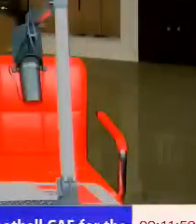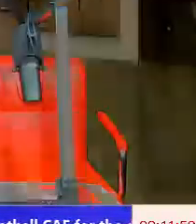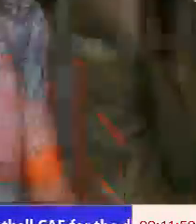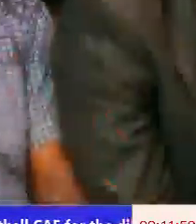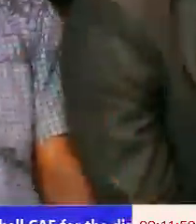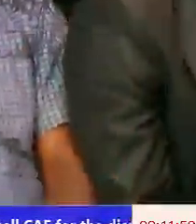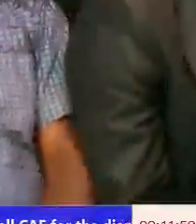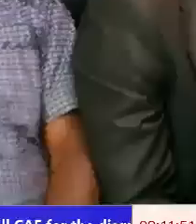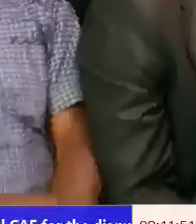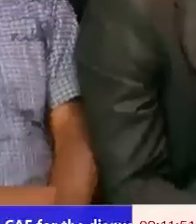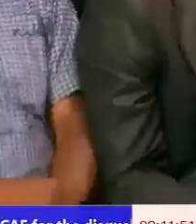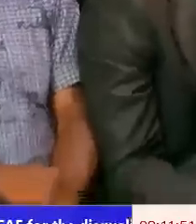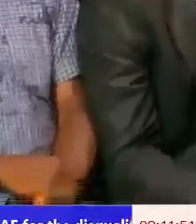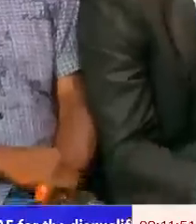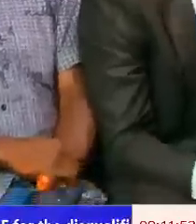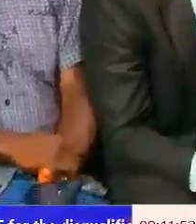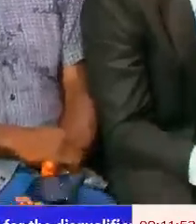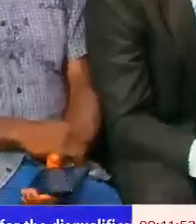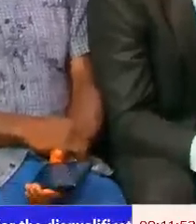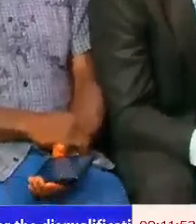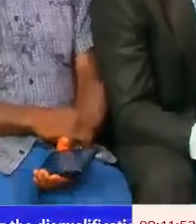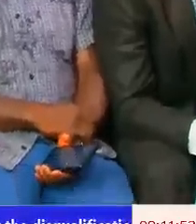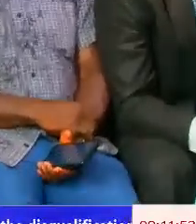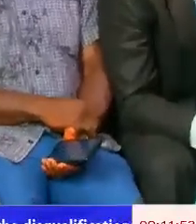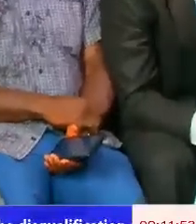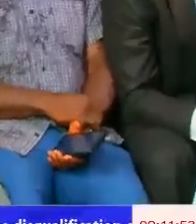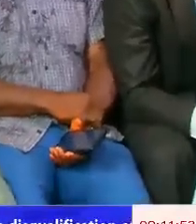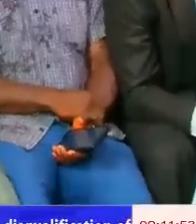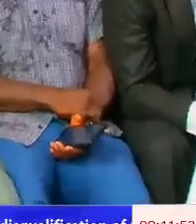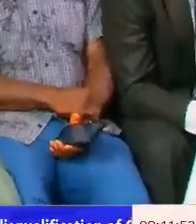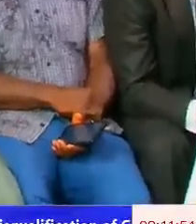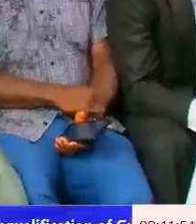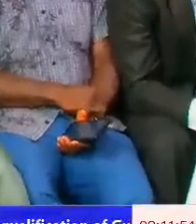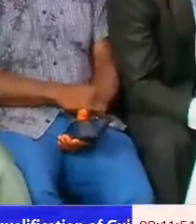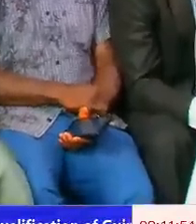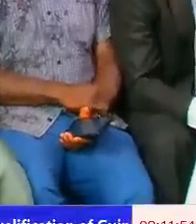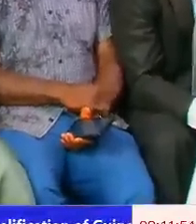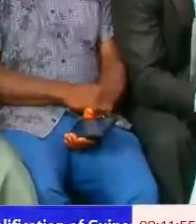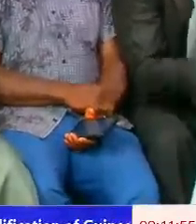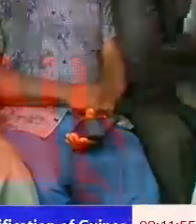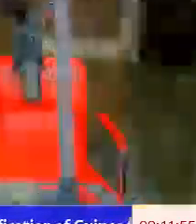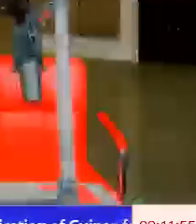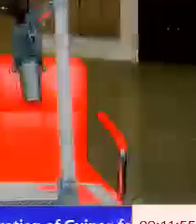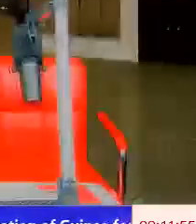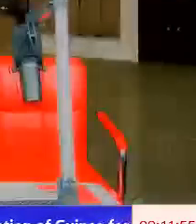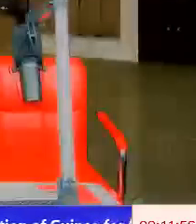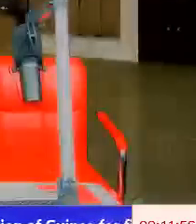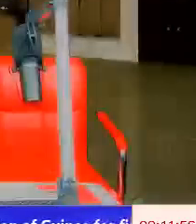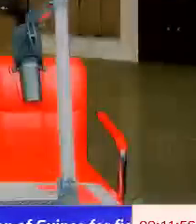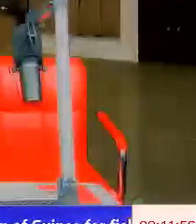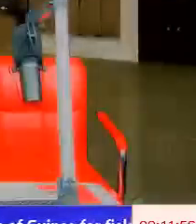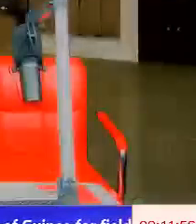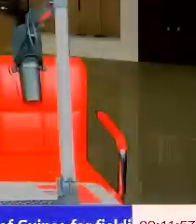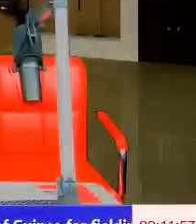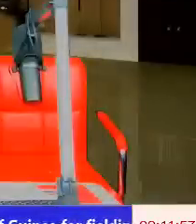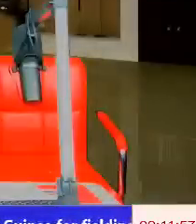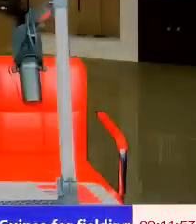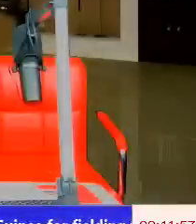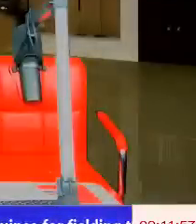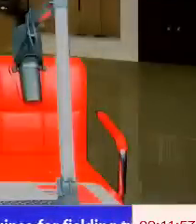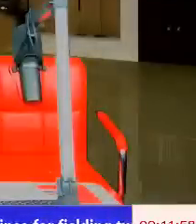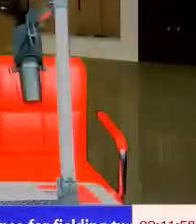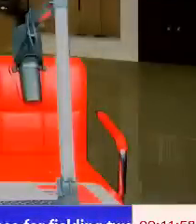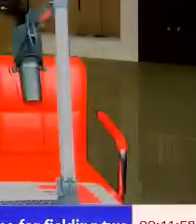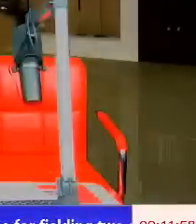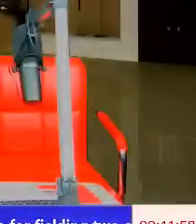forwarded. Oh, when I hear the formula, we are going to use. We're not going to talk for radio. When I wait for studio, make when I hear, I go off